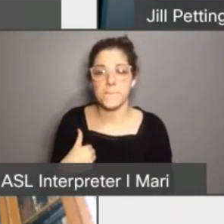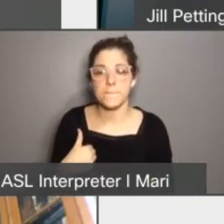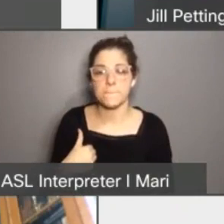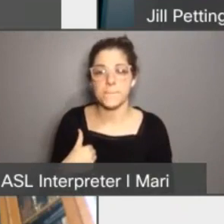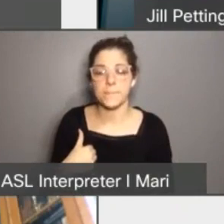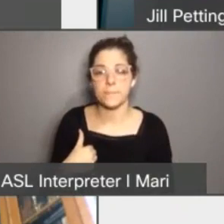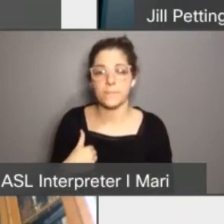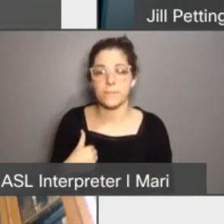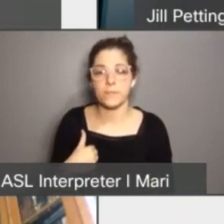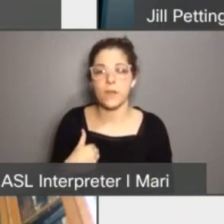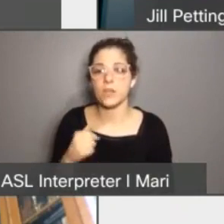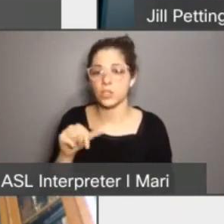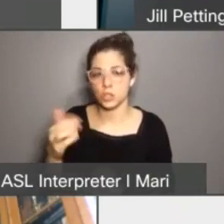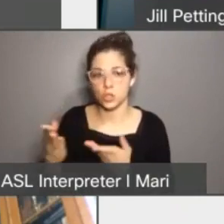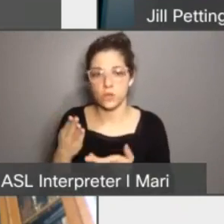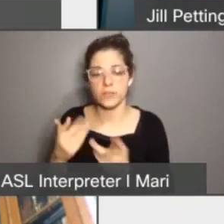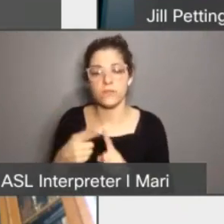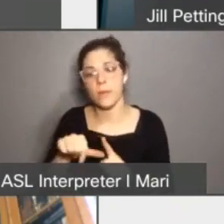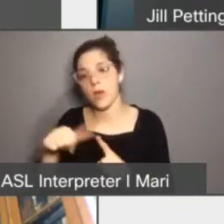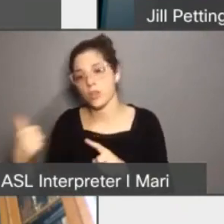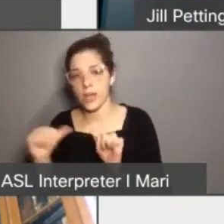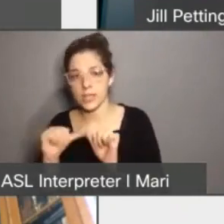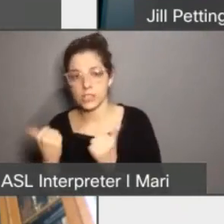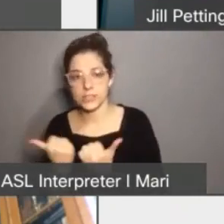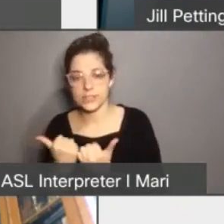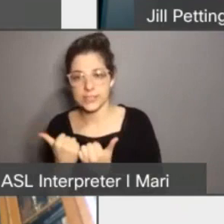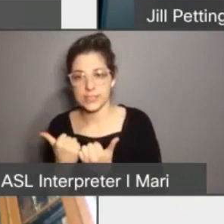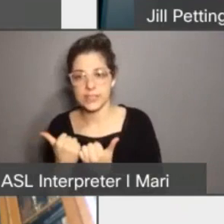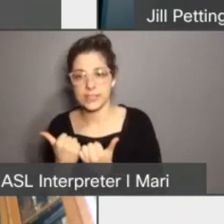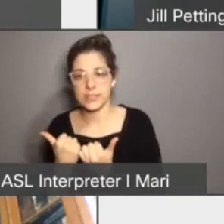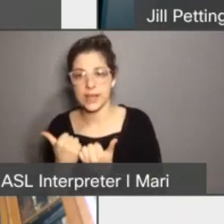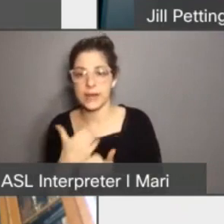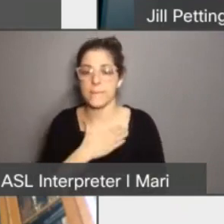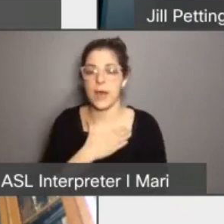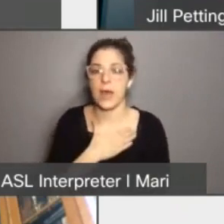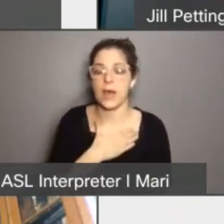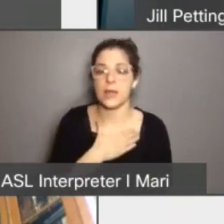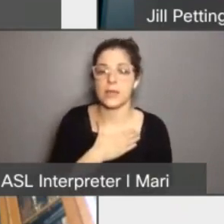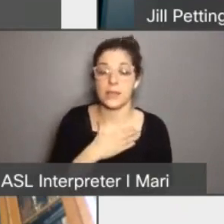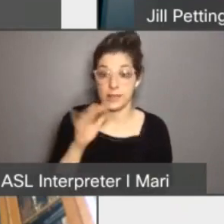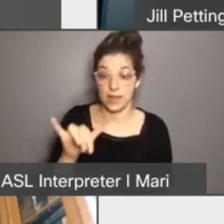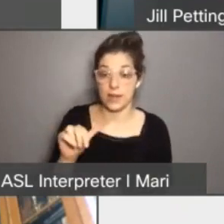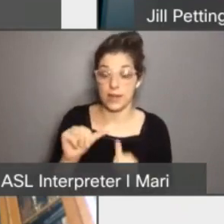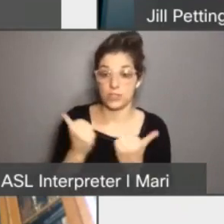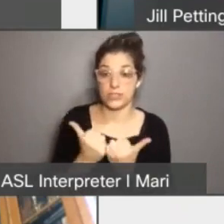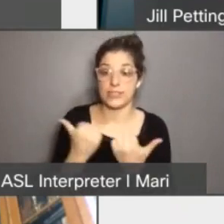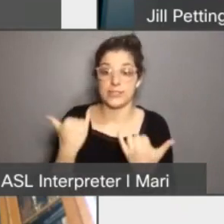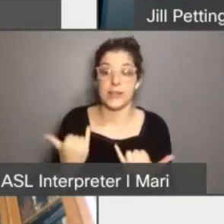ComHab service from another agency, and and that agency is